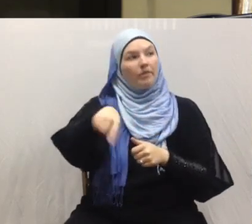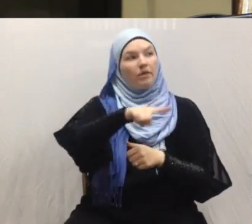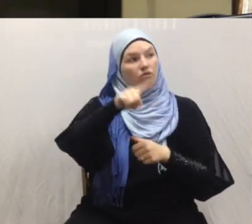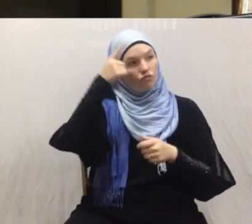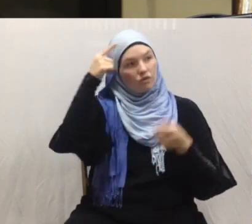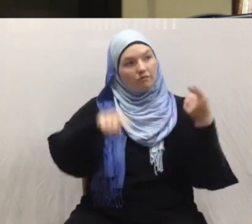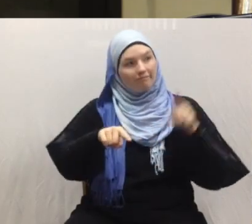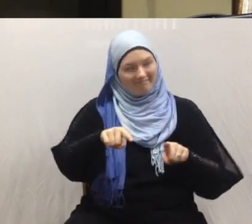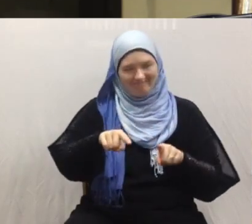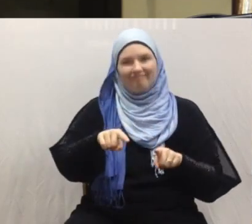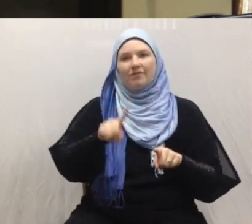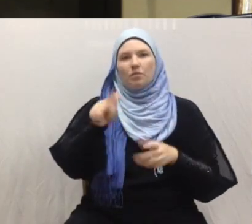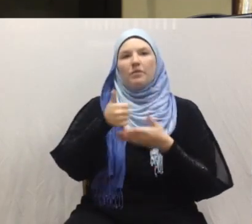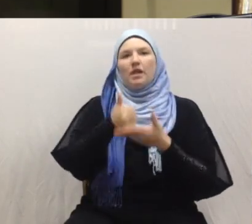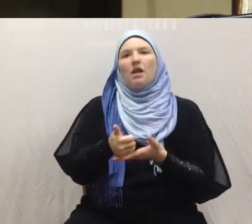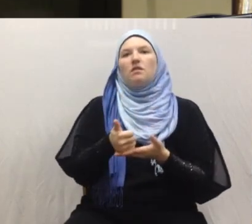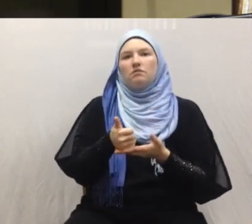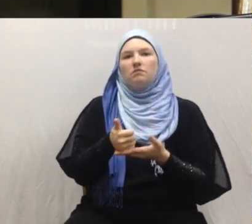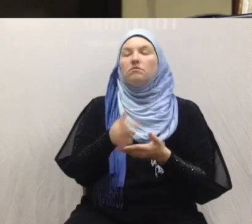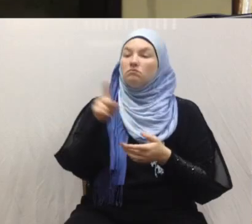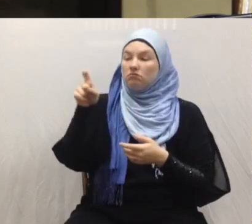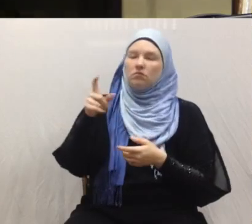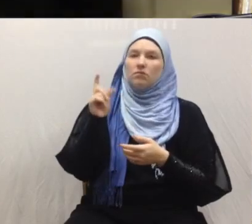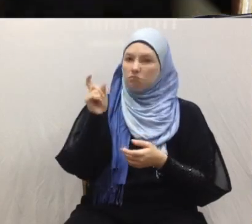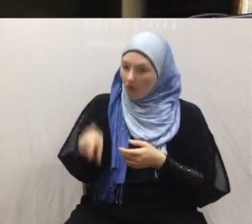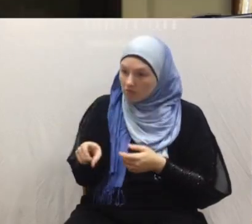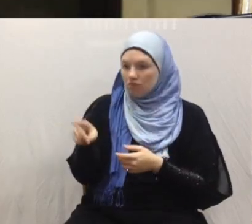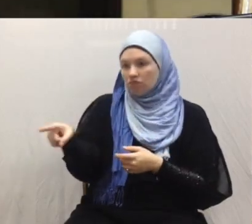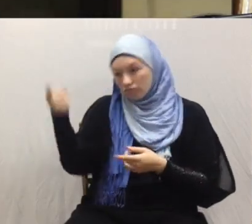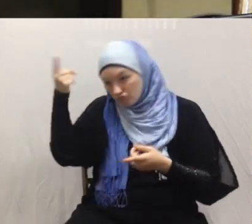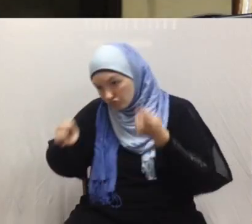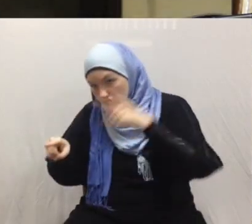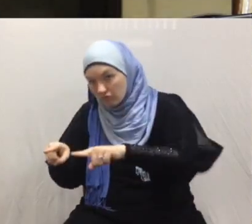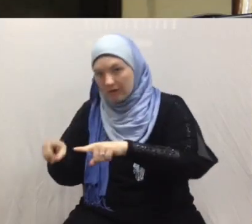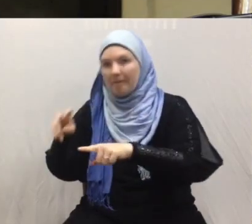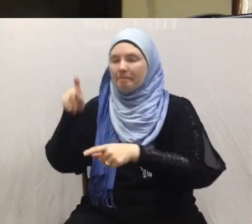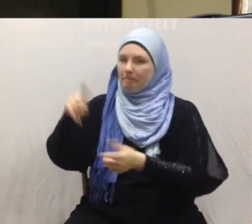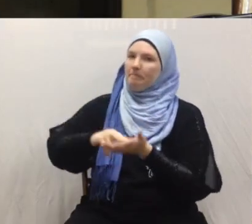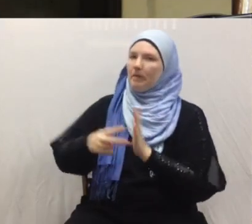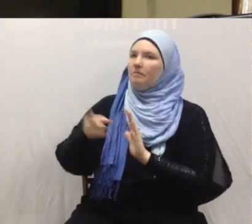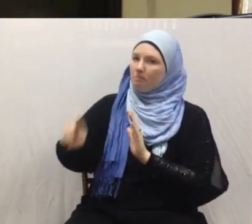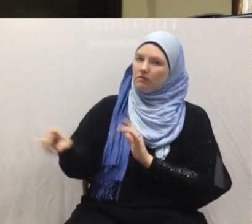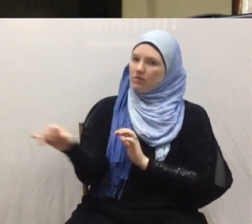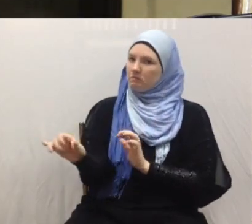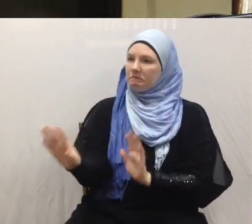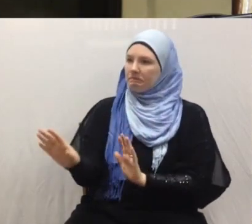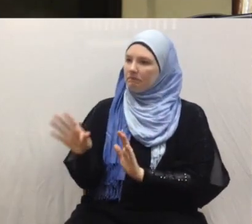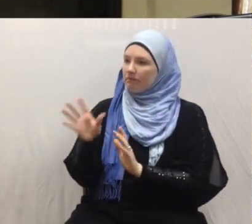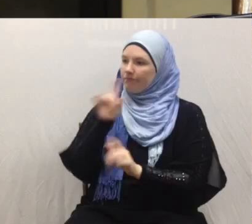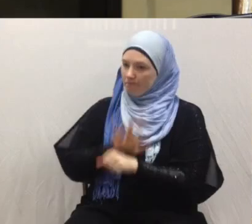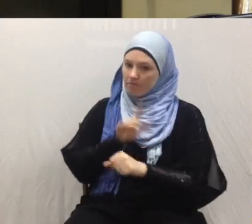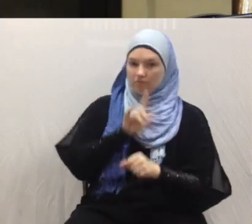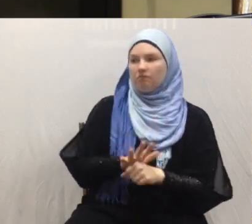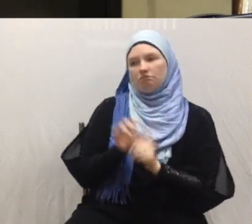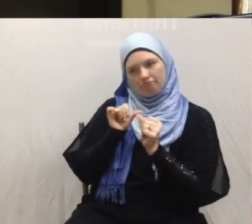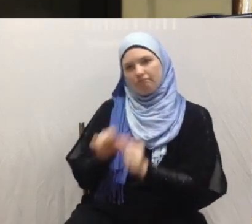agreements were to be held up according to this fresh constitution. The same applies to Banu Amr ibn